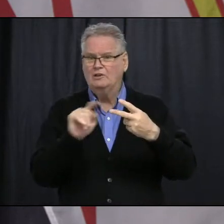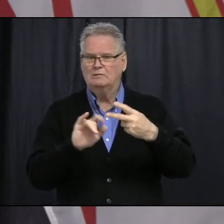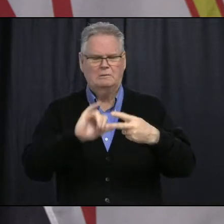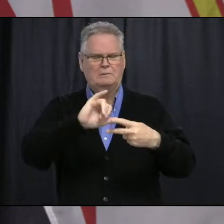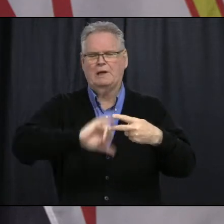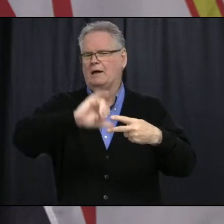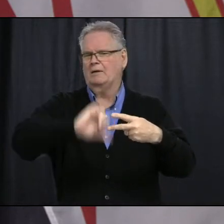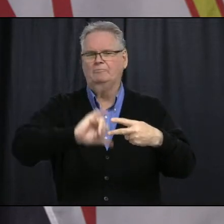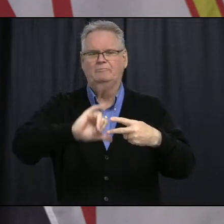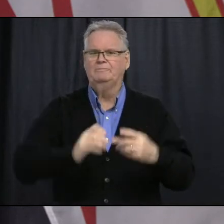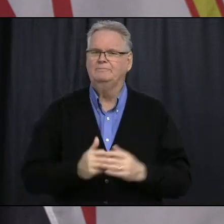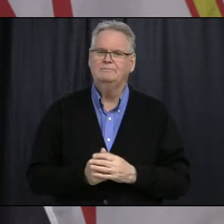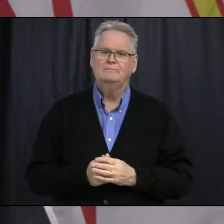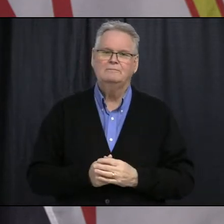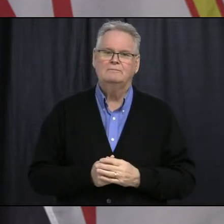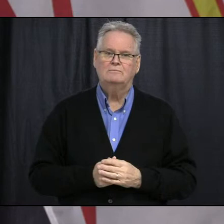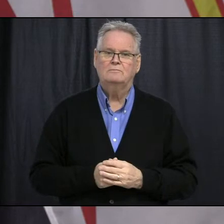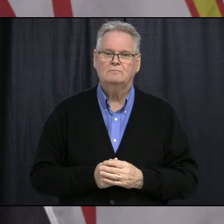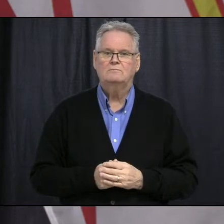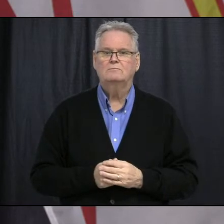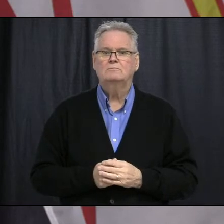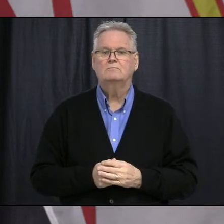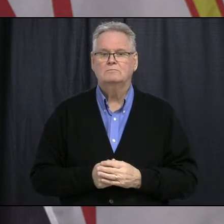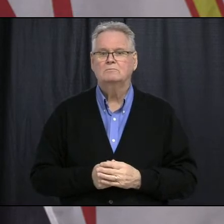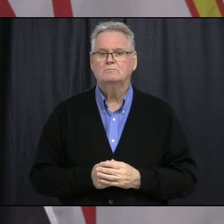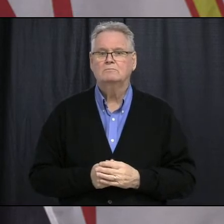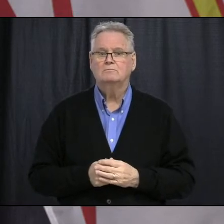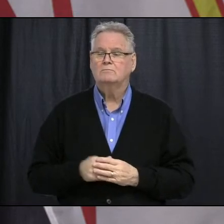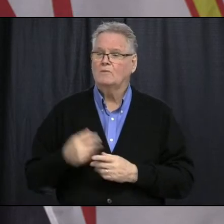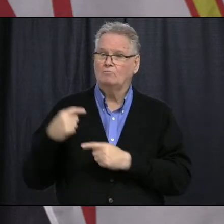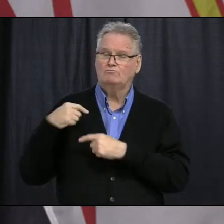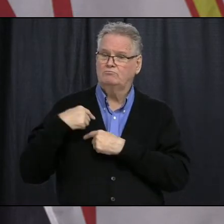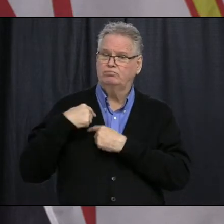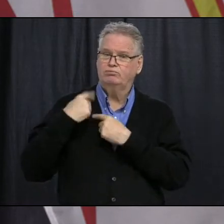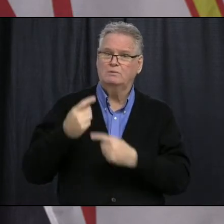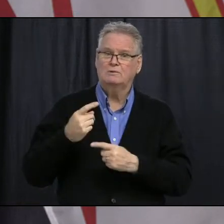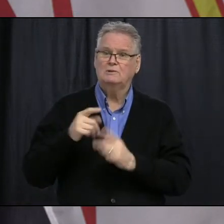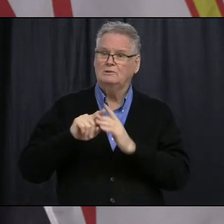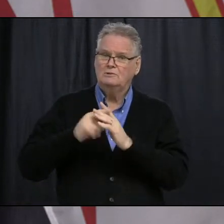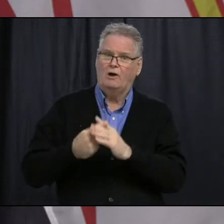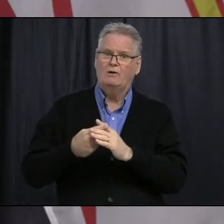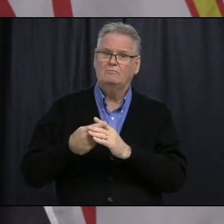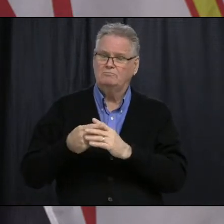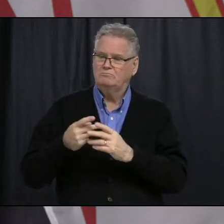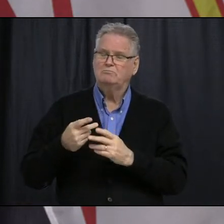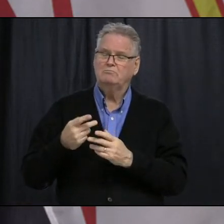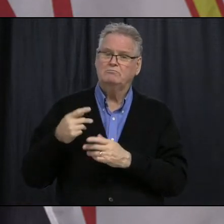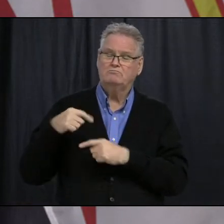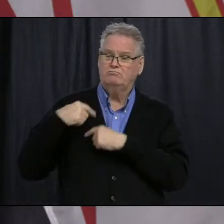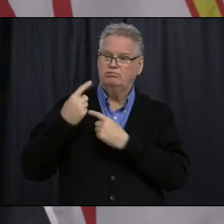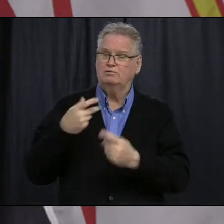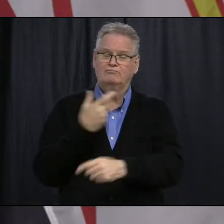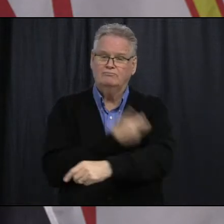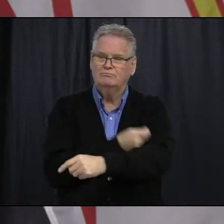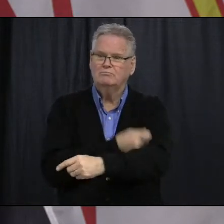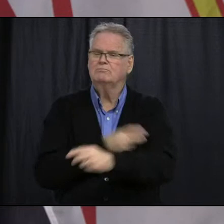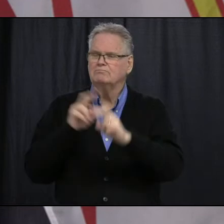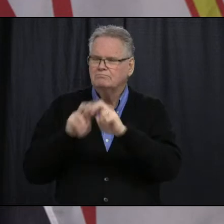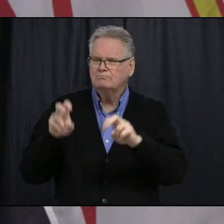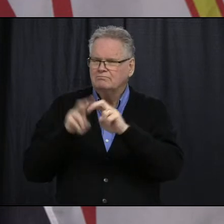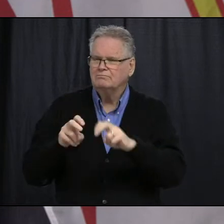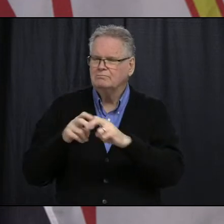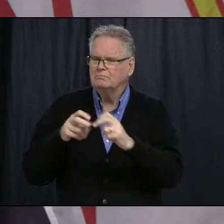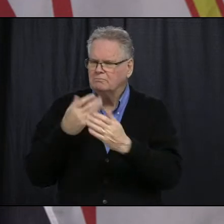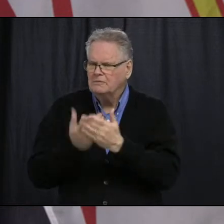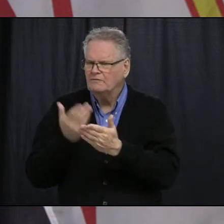vaccine science, there is certainly everything in place that these vaccines can be interchangeable. With regard